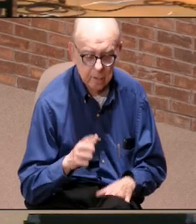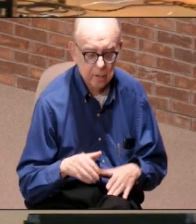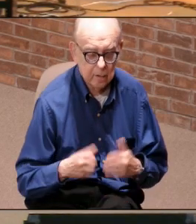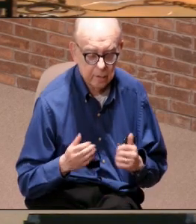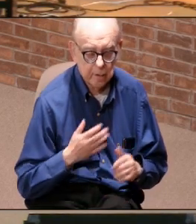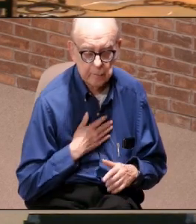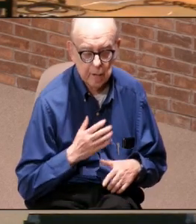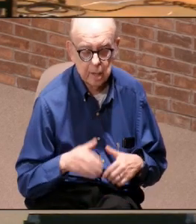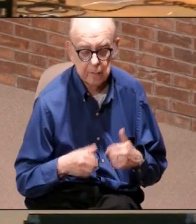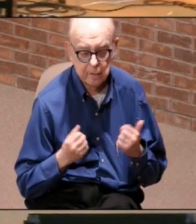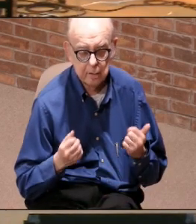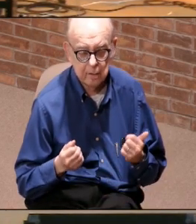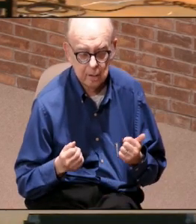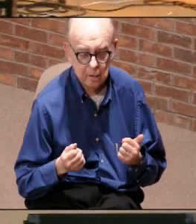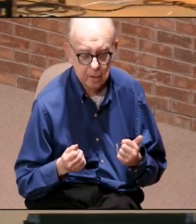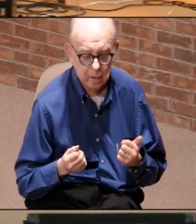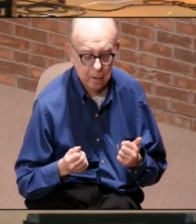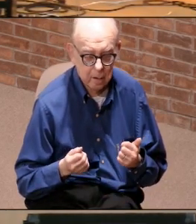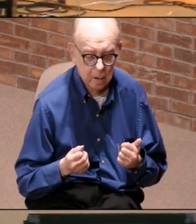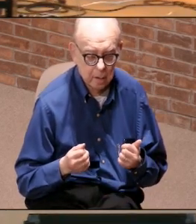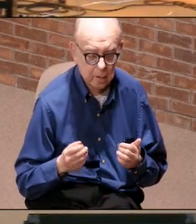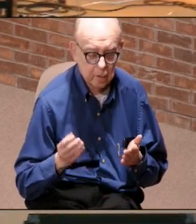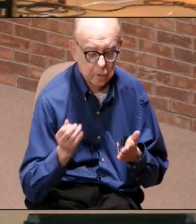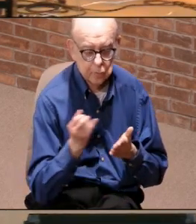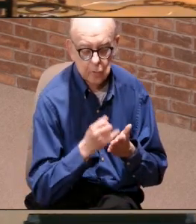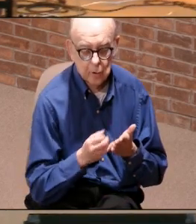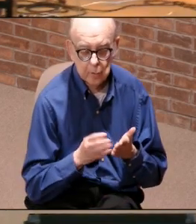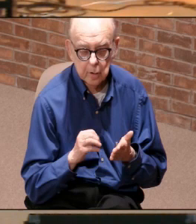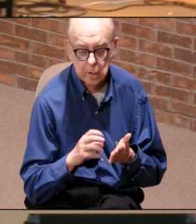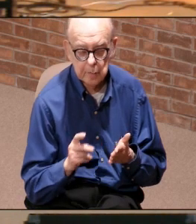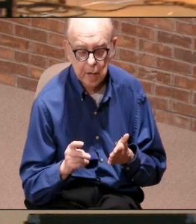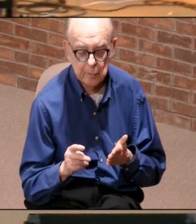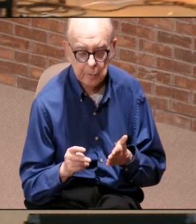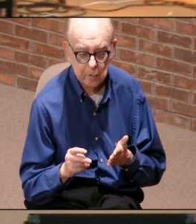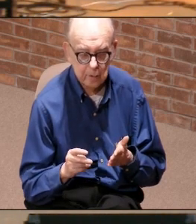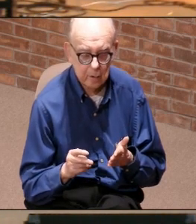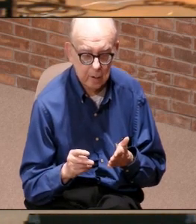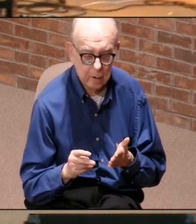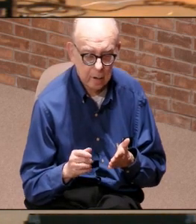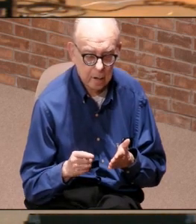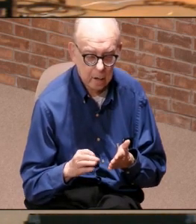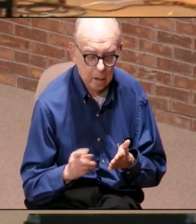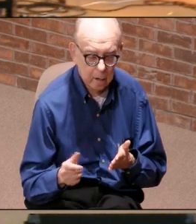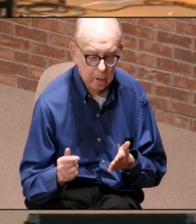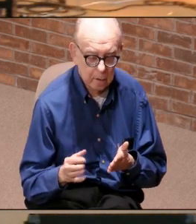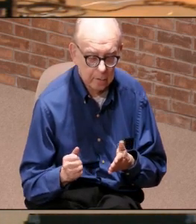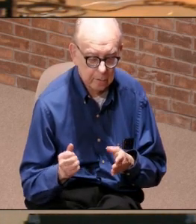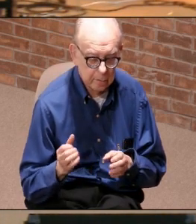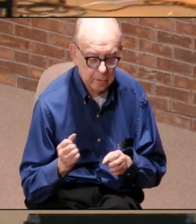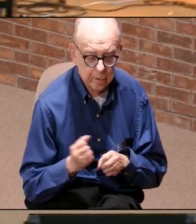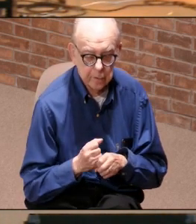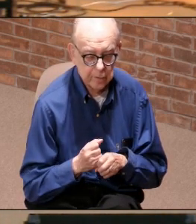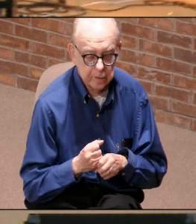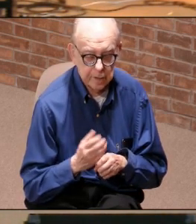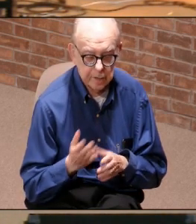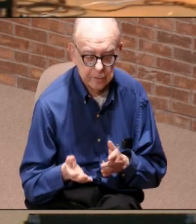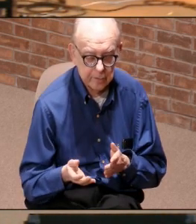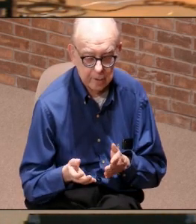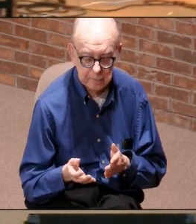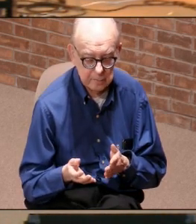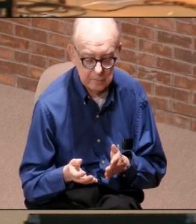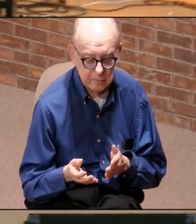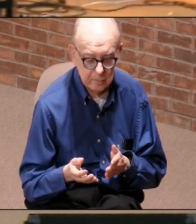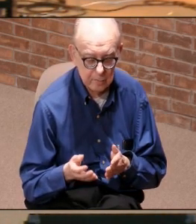life or my life and draw it on a map, Google couldn't even get you from point A to point B.